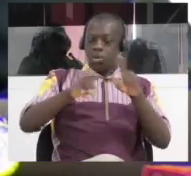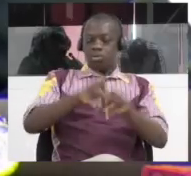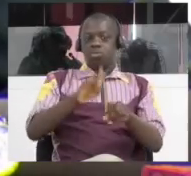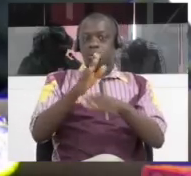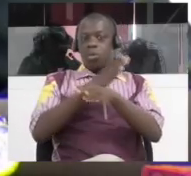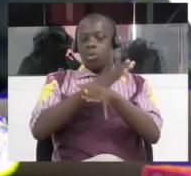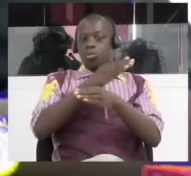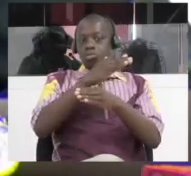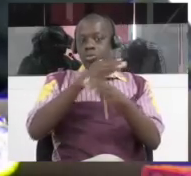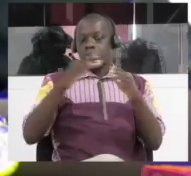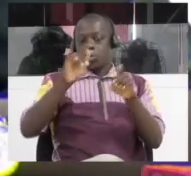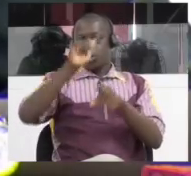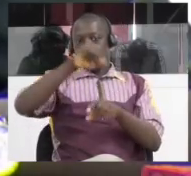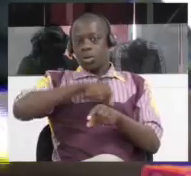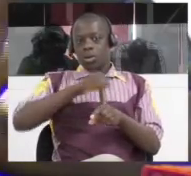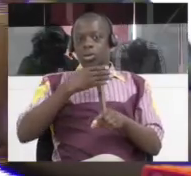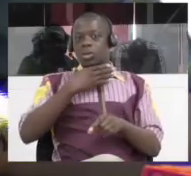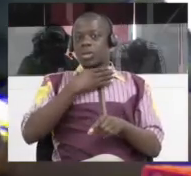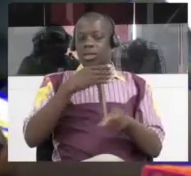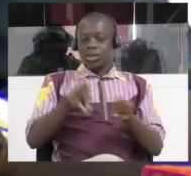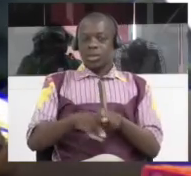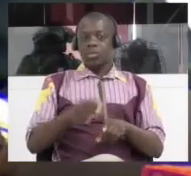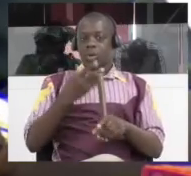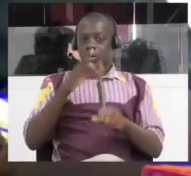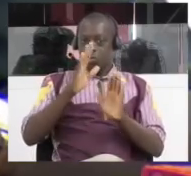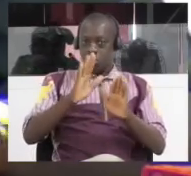wait for your turn. So,